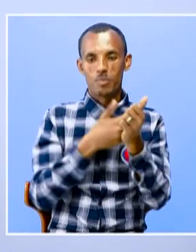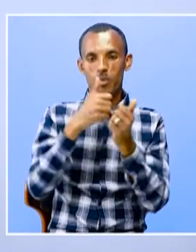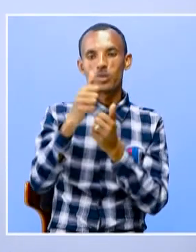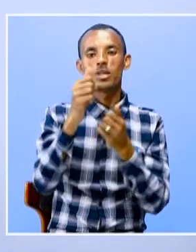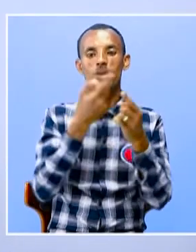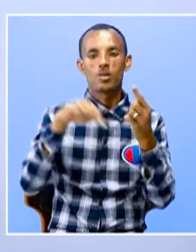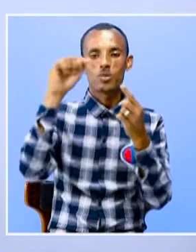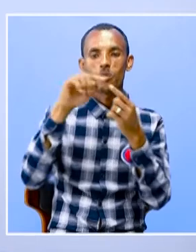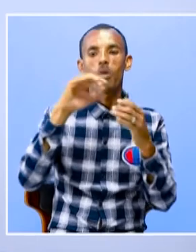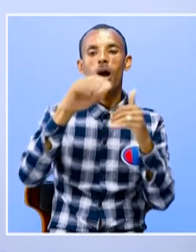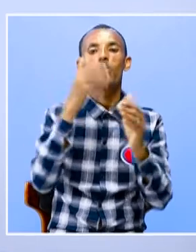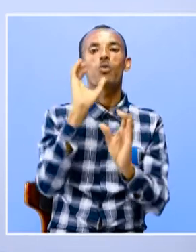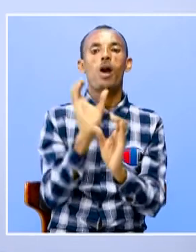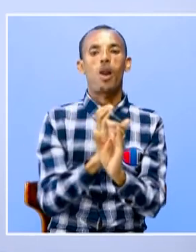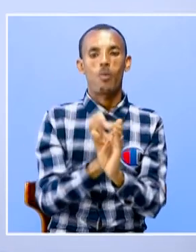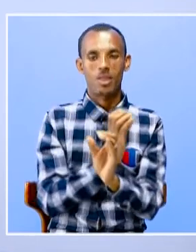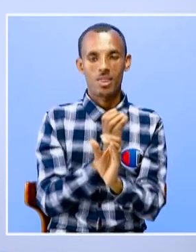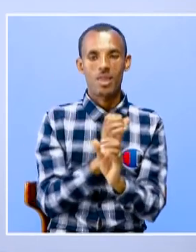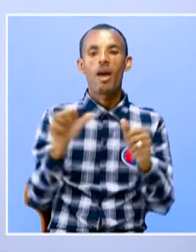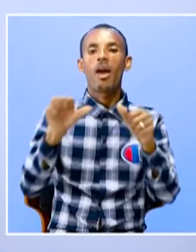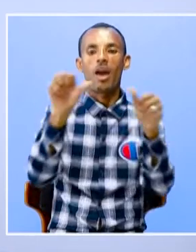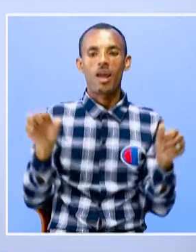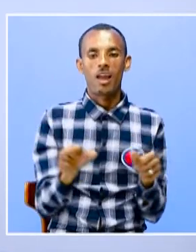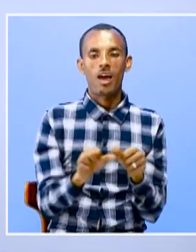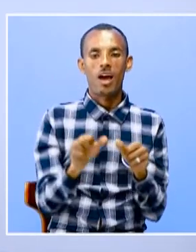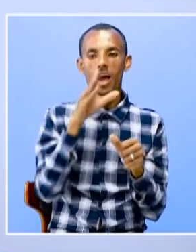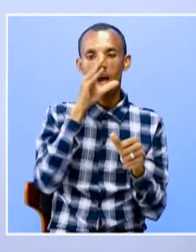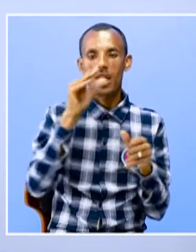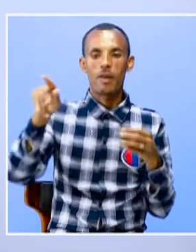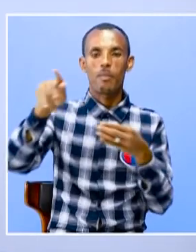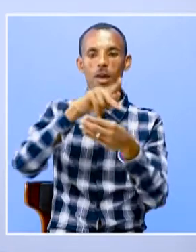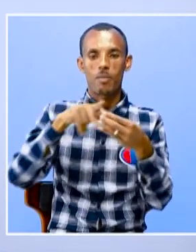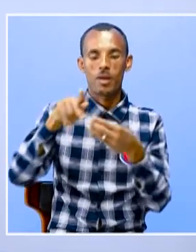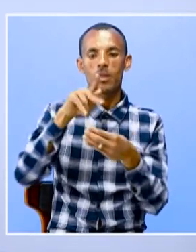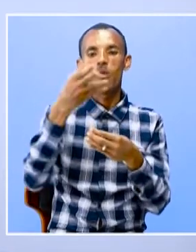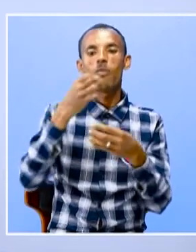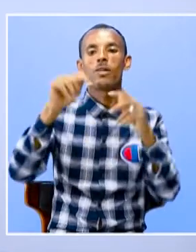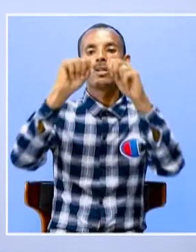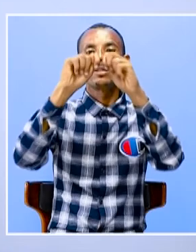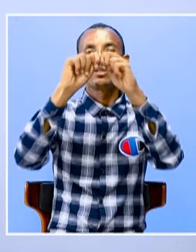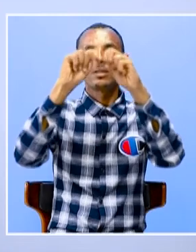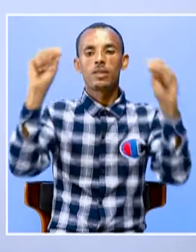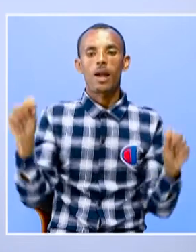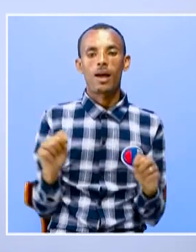to how to calculate area and perimeter of triangles.